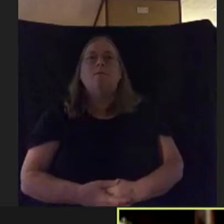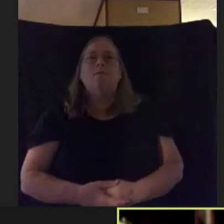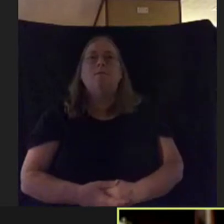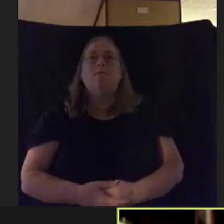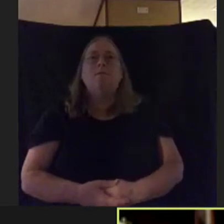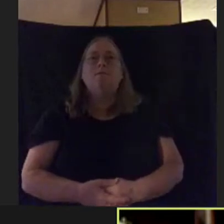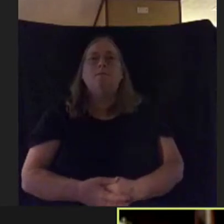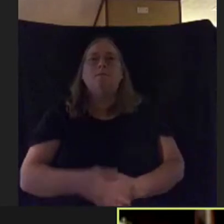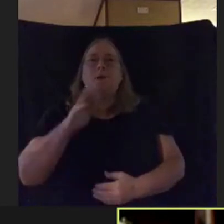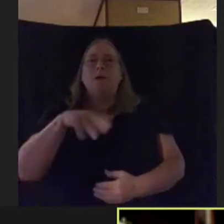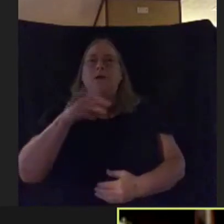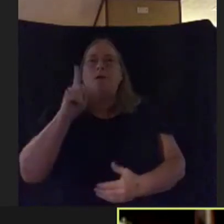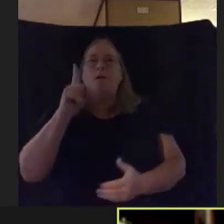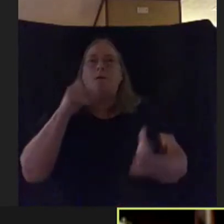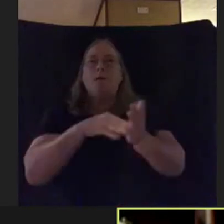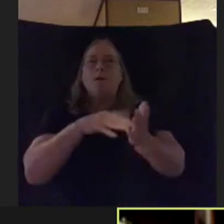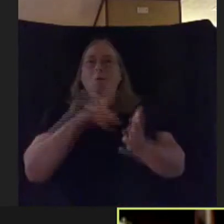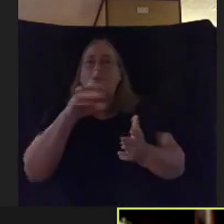1,100 now,